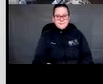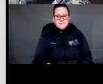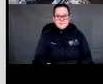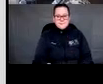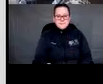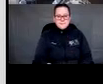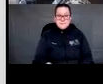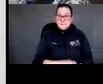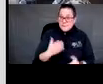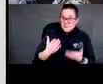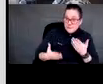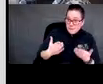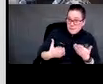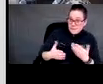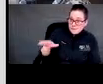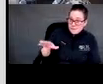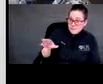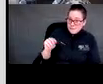Maybe.